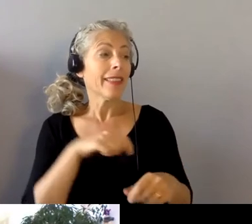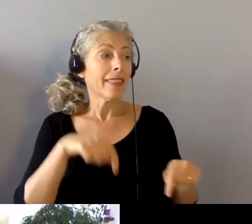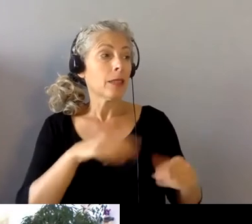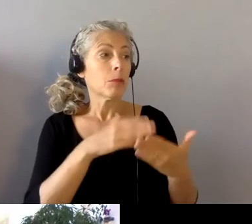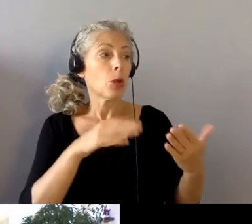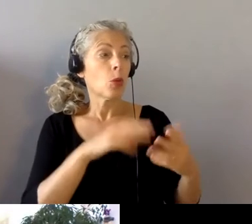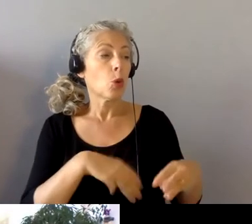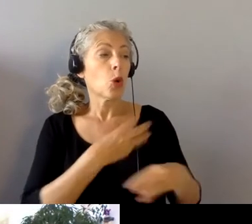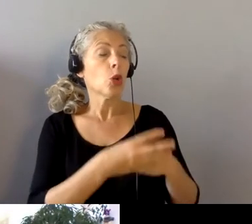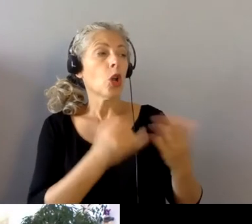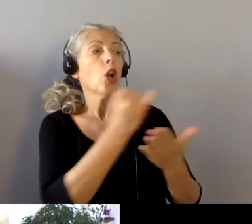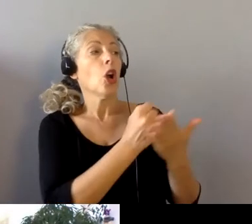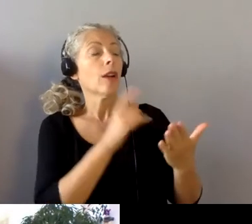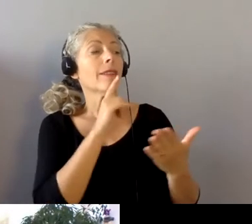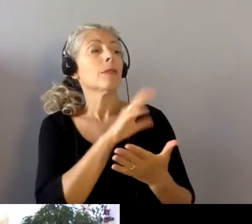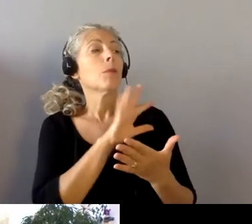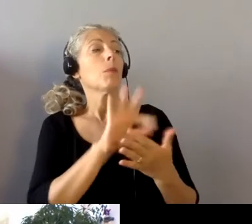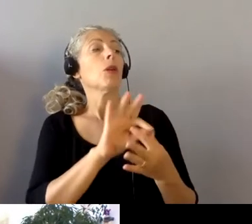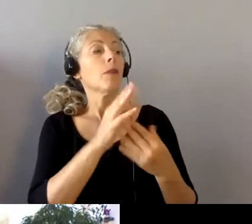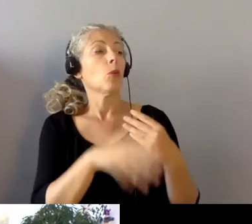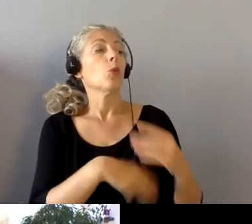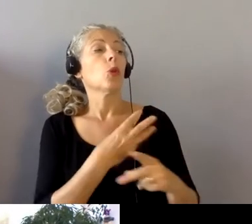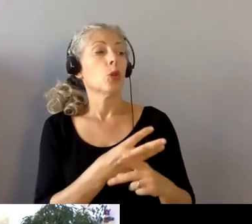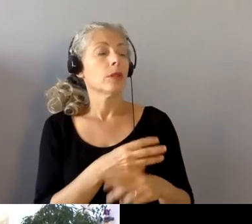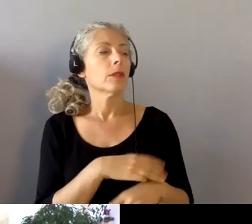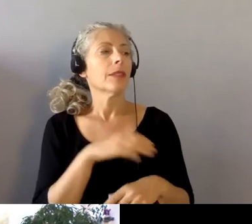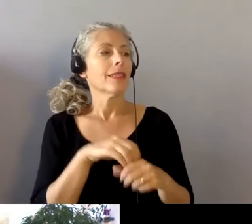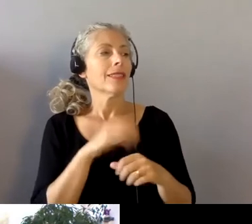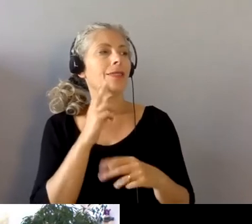Art was, you know, part of the world in this way, in this visual way,